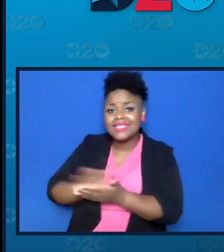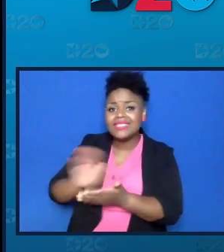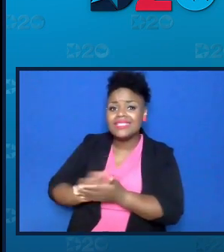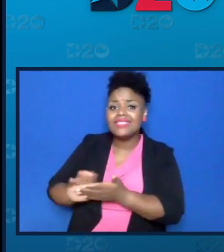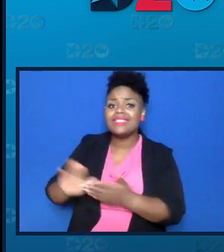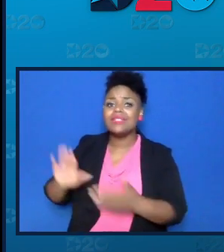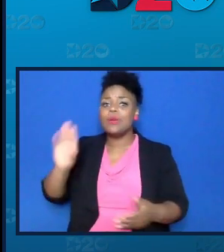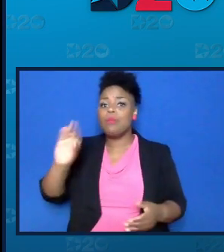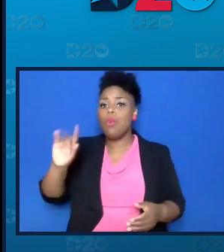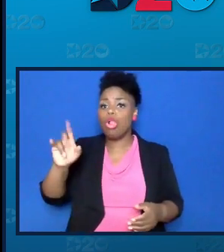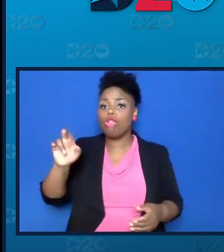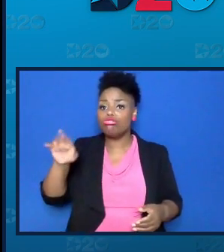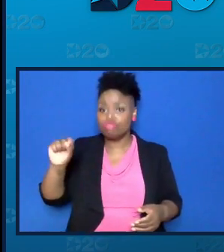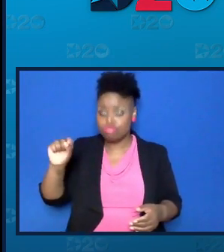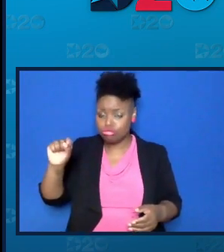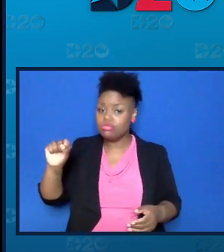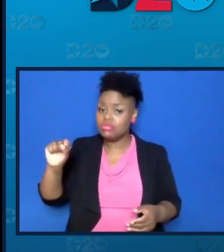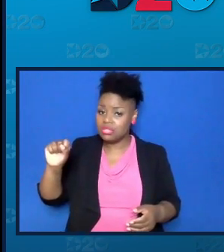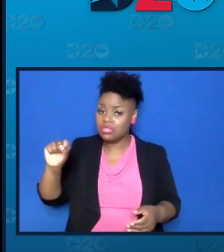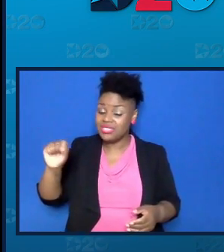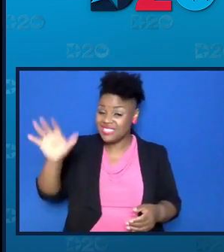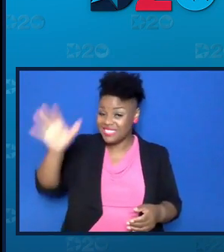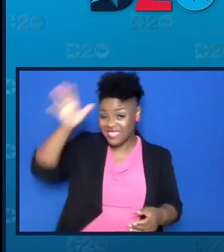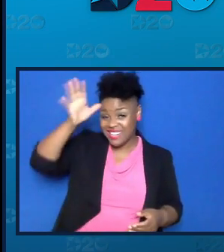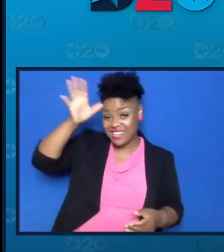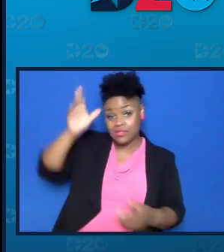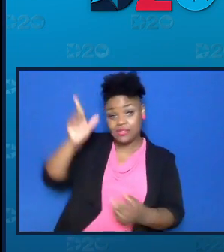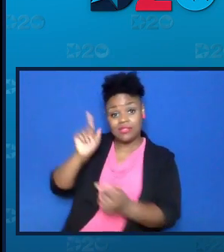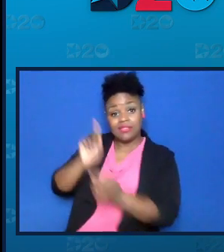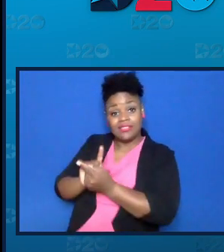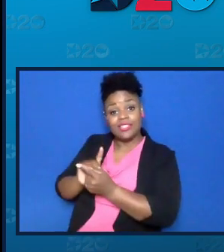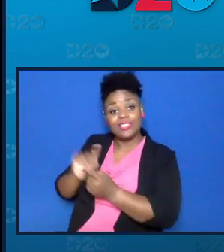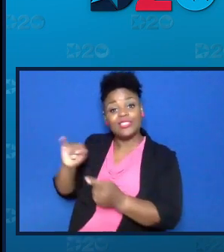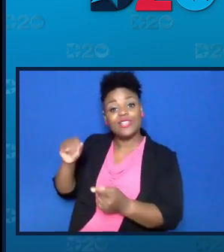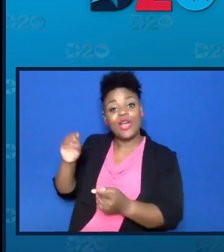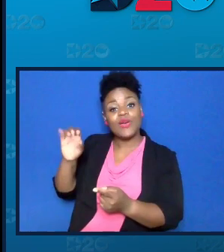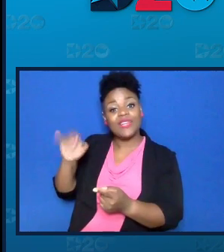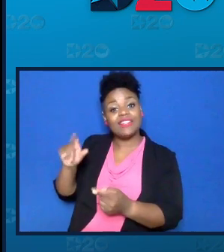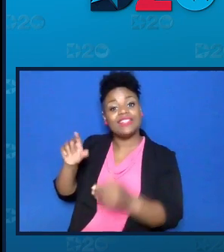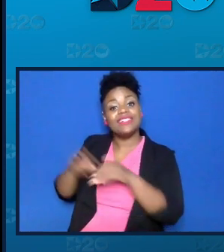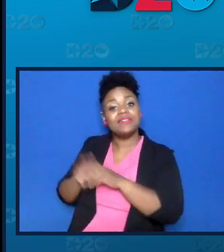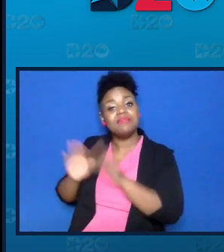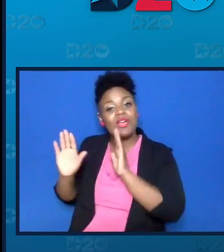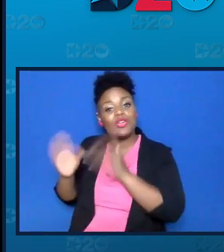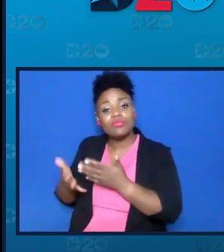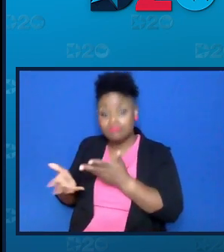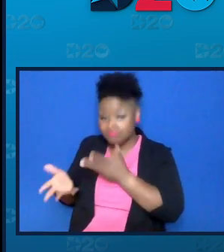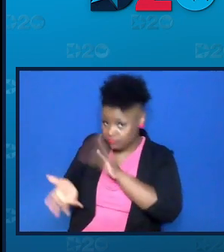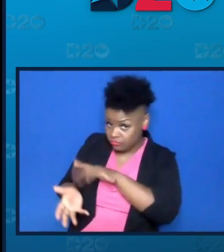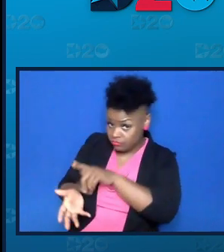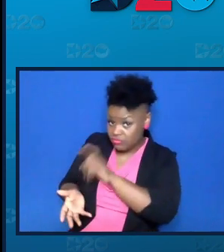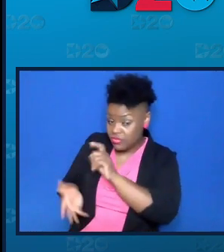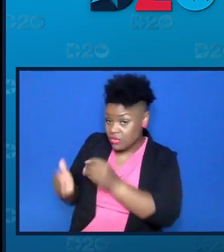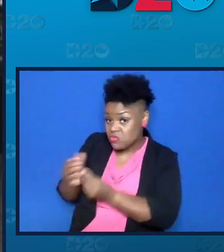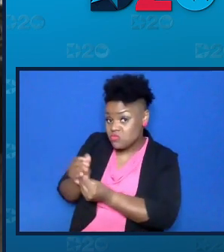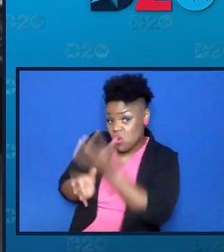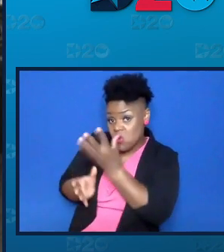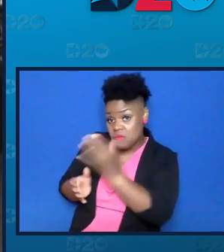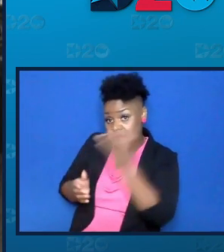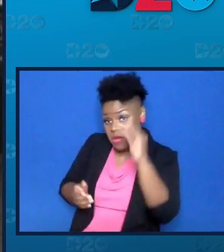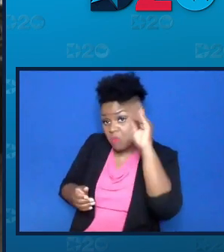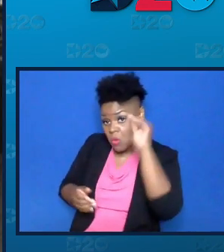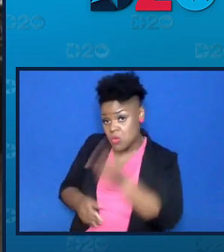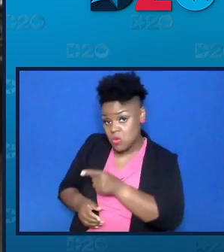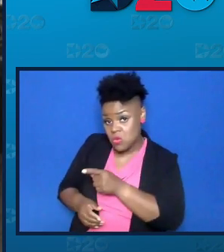to Joey in our bedroom and saying, Joey, you gotta be a big boy. For the first